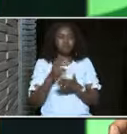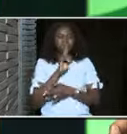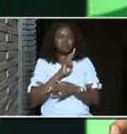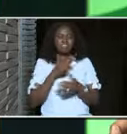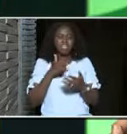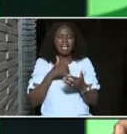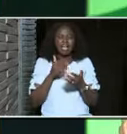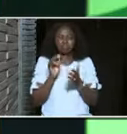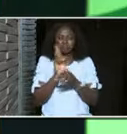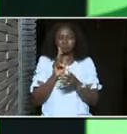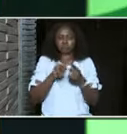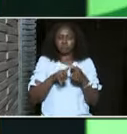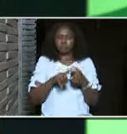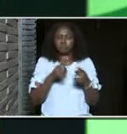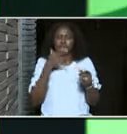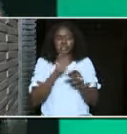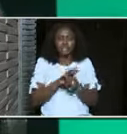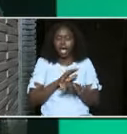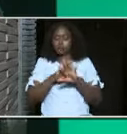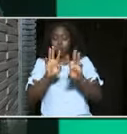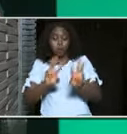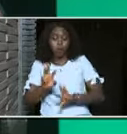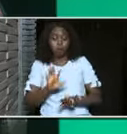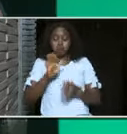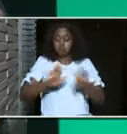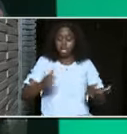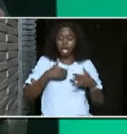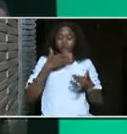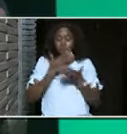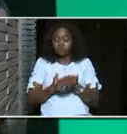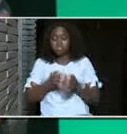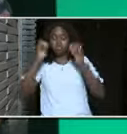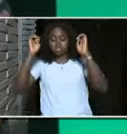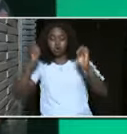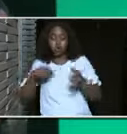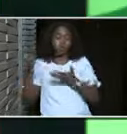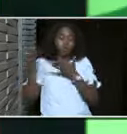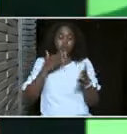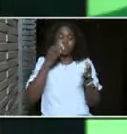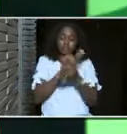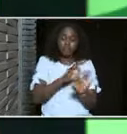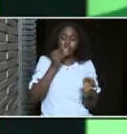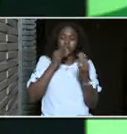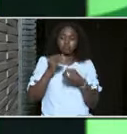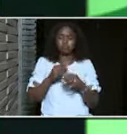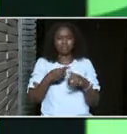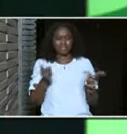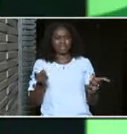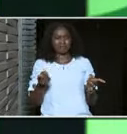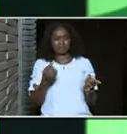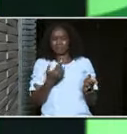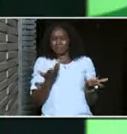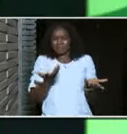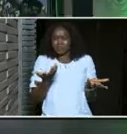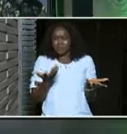you, don't worry, your children will get a good education, we will even bring free food and all of that. Yeah. But where has it left us? So just